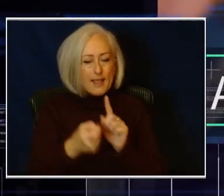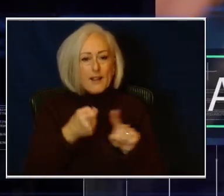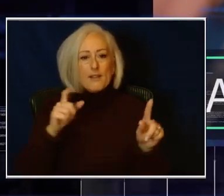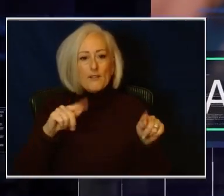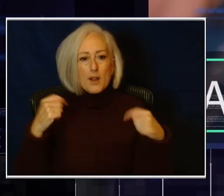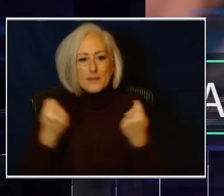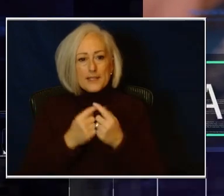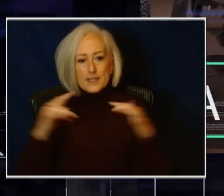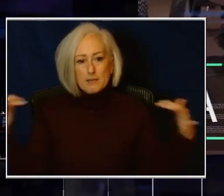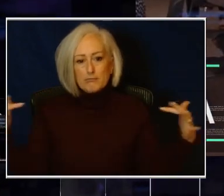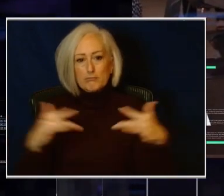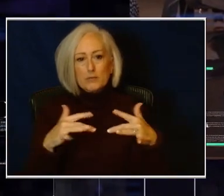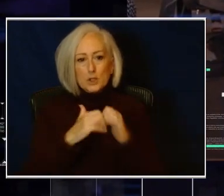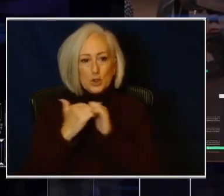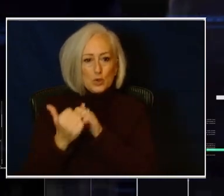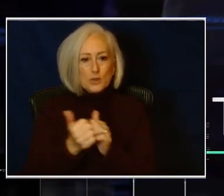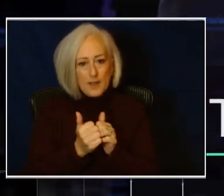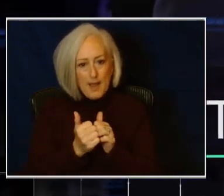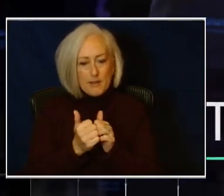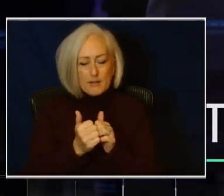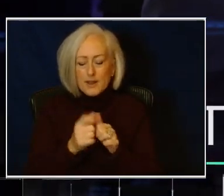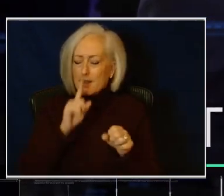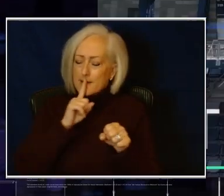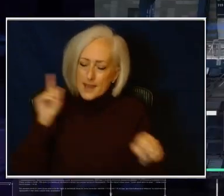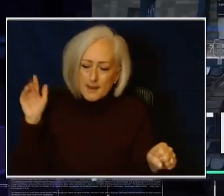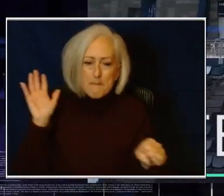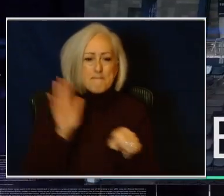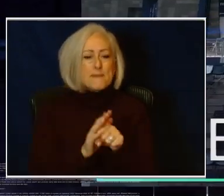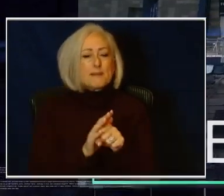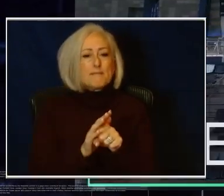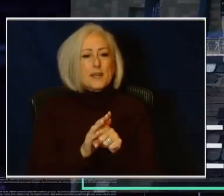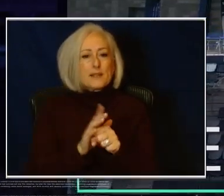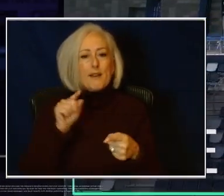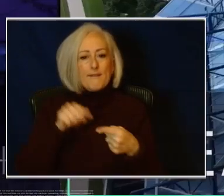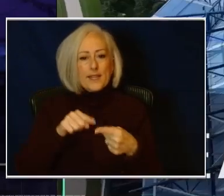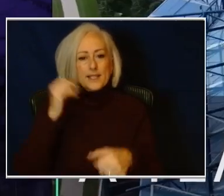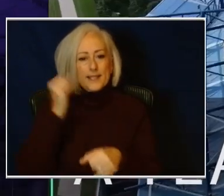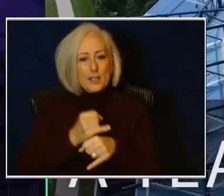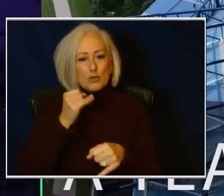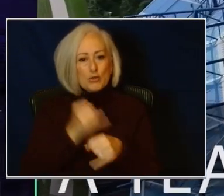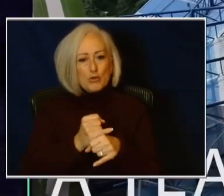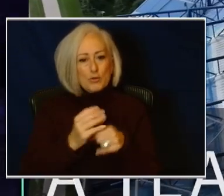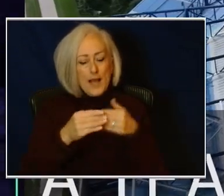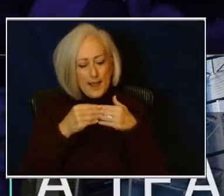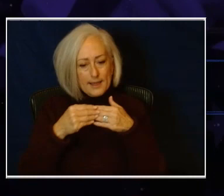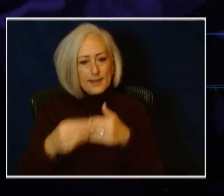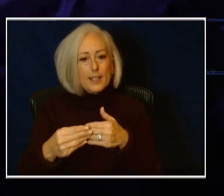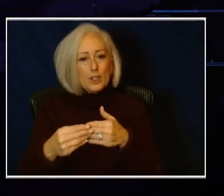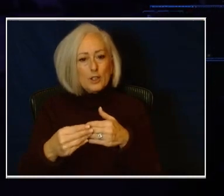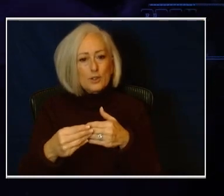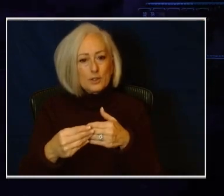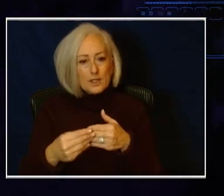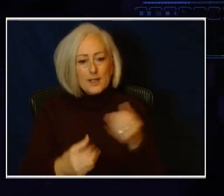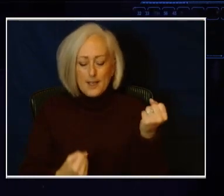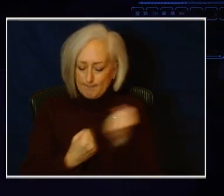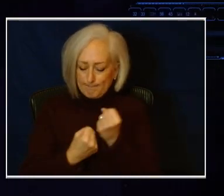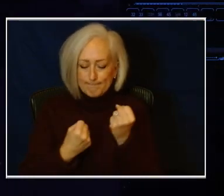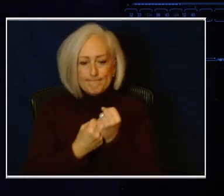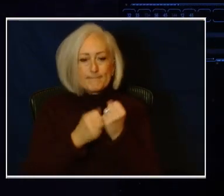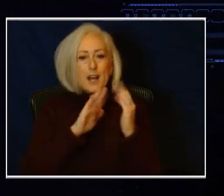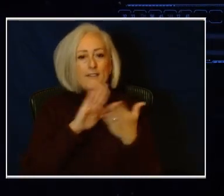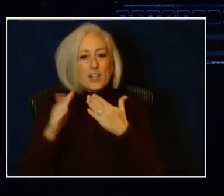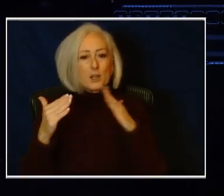the unwavering commitment of our institutional leadership, and the steadfast support of our community.